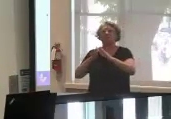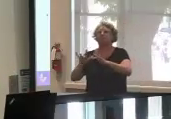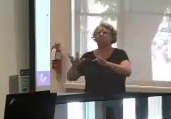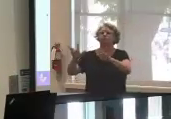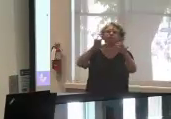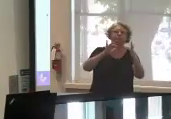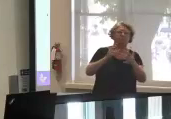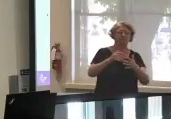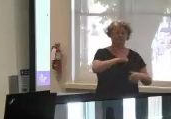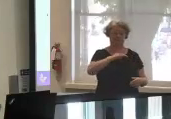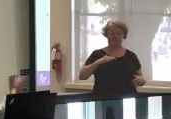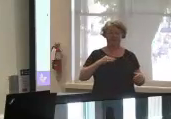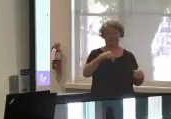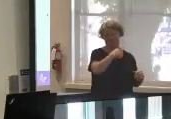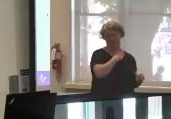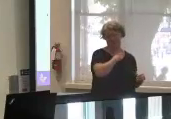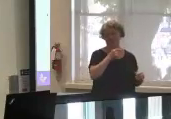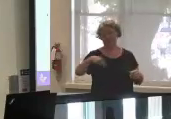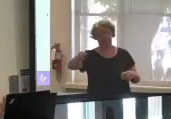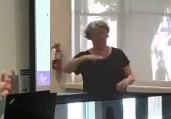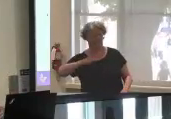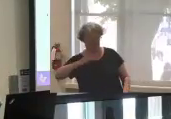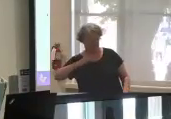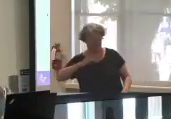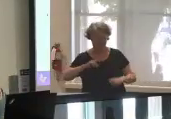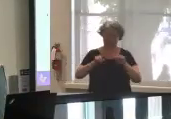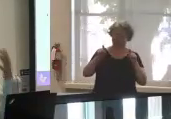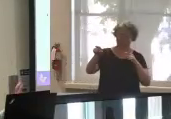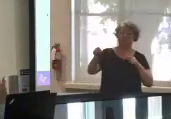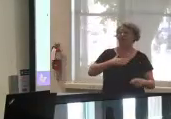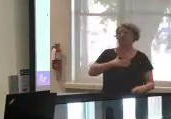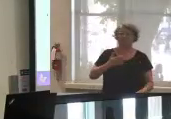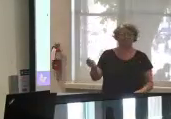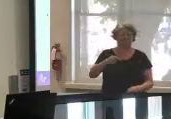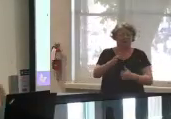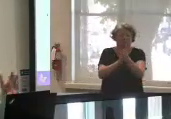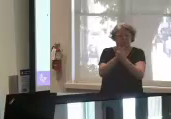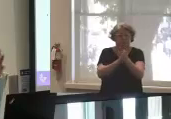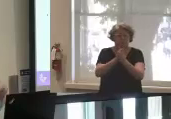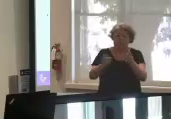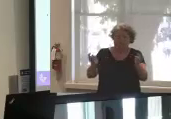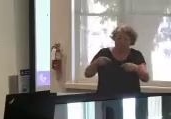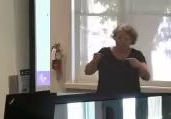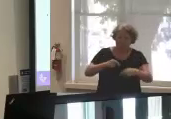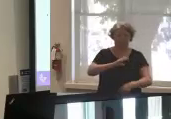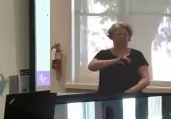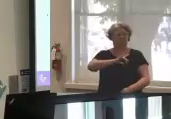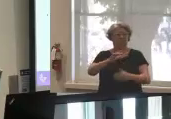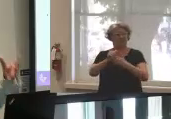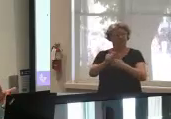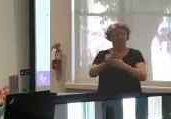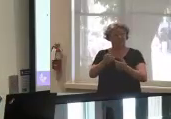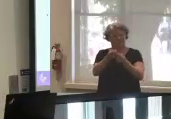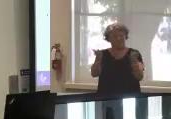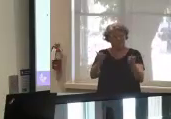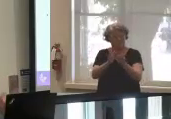space. I'm a staff of the center, so I get paid to do my work. They come out of their pure interest. So that's why we want the leadership to be